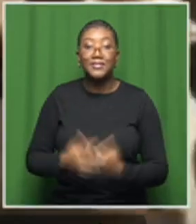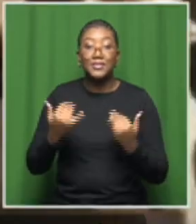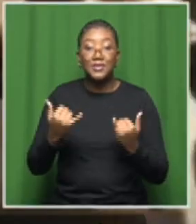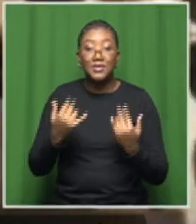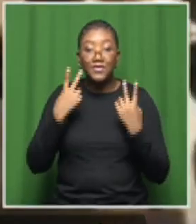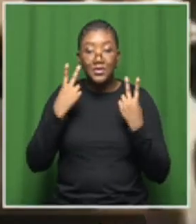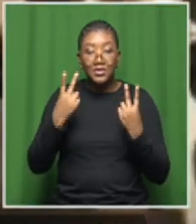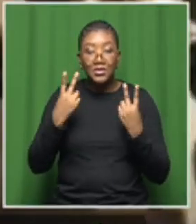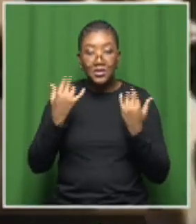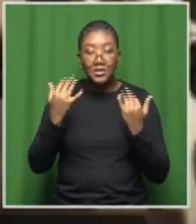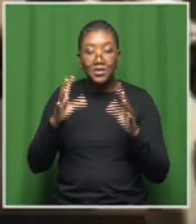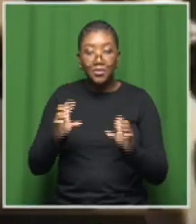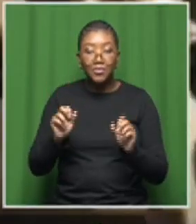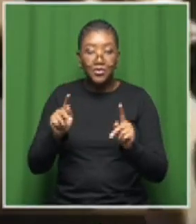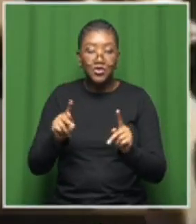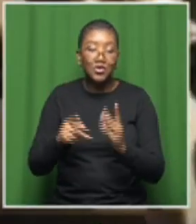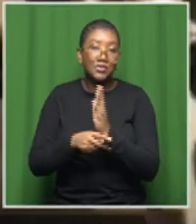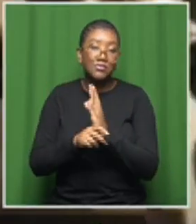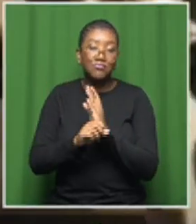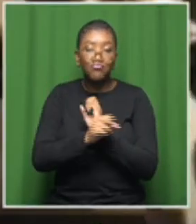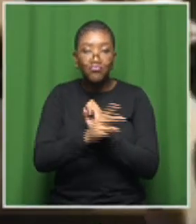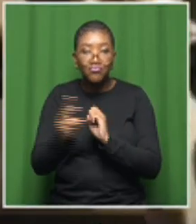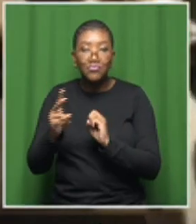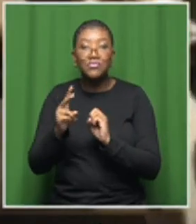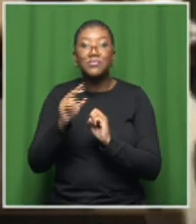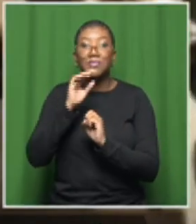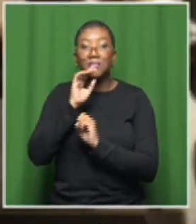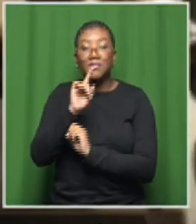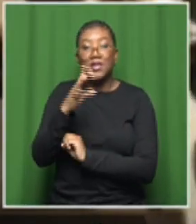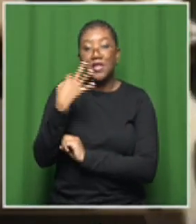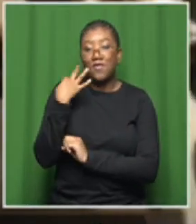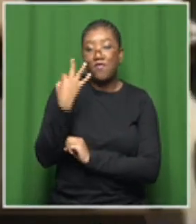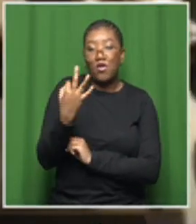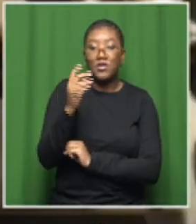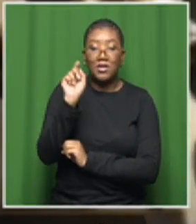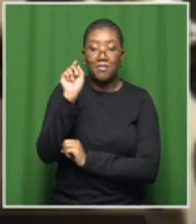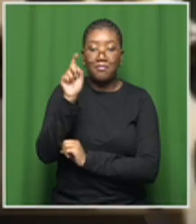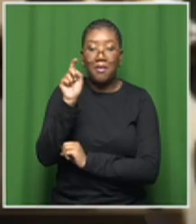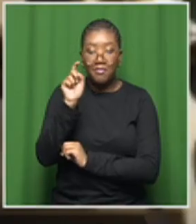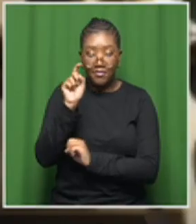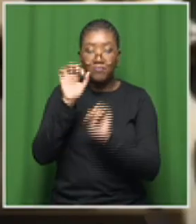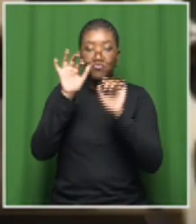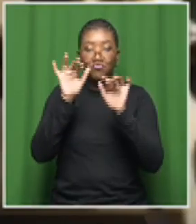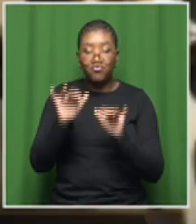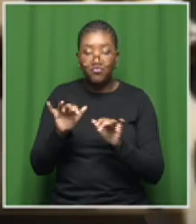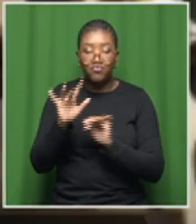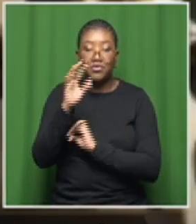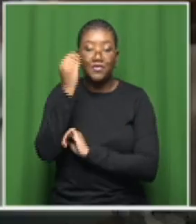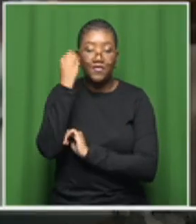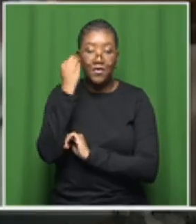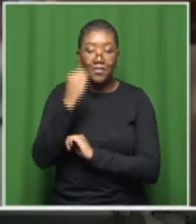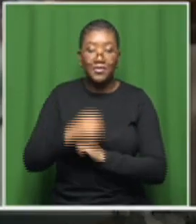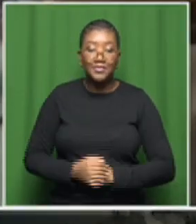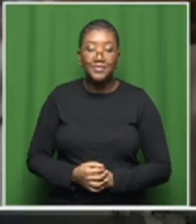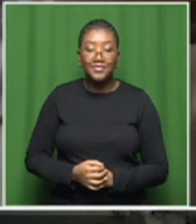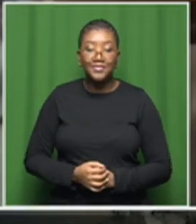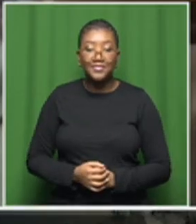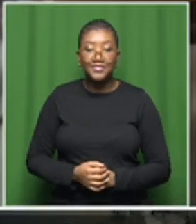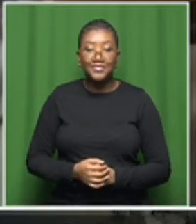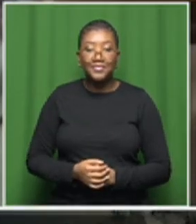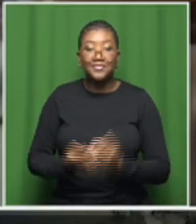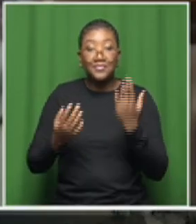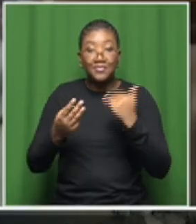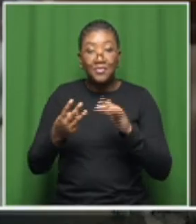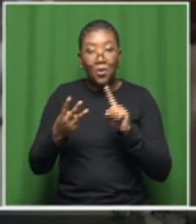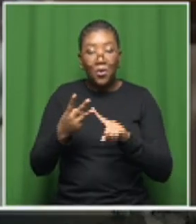an opportunity to volunteer. And it's as easy as that. They can also follow us on socials. Okay, all right, that's very important,